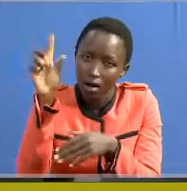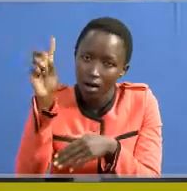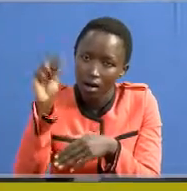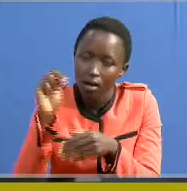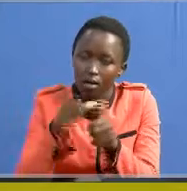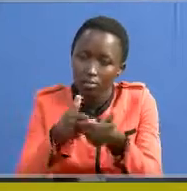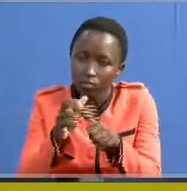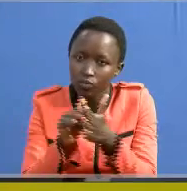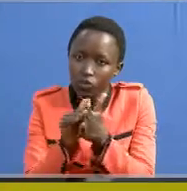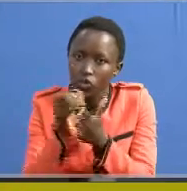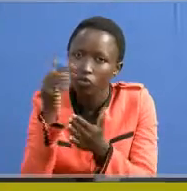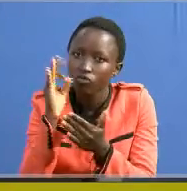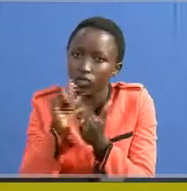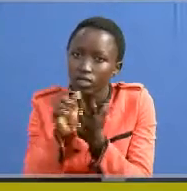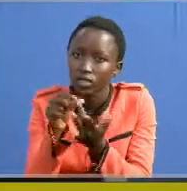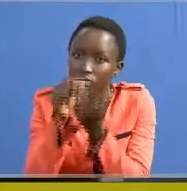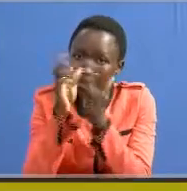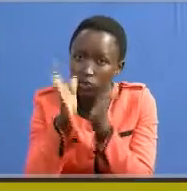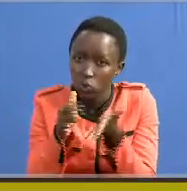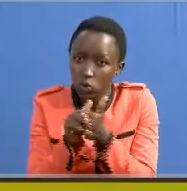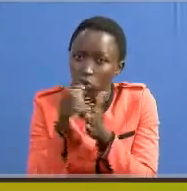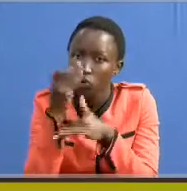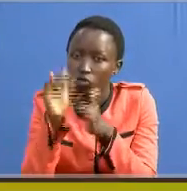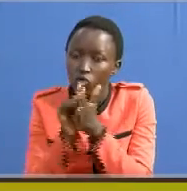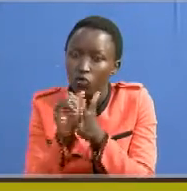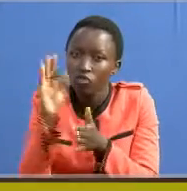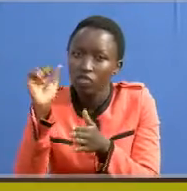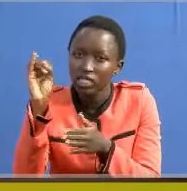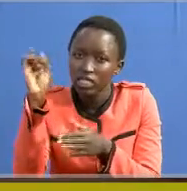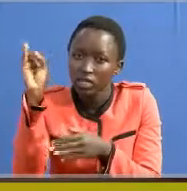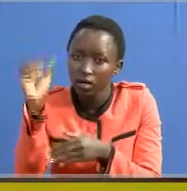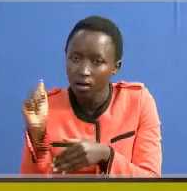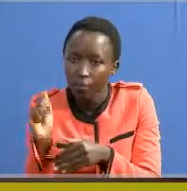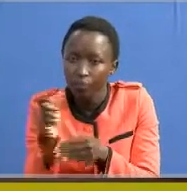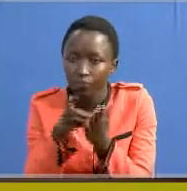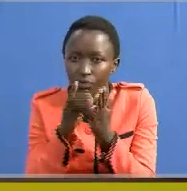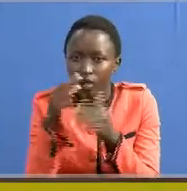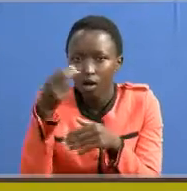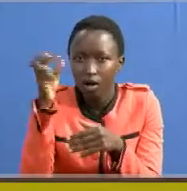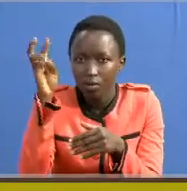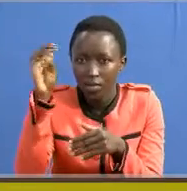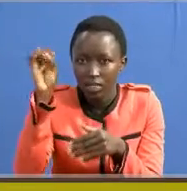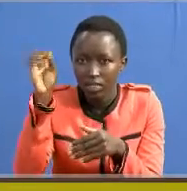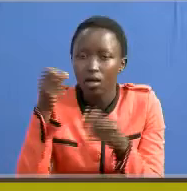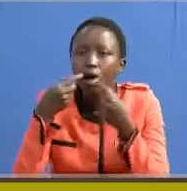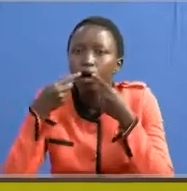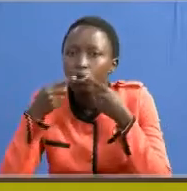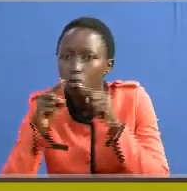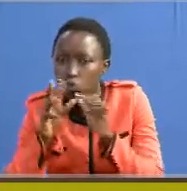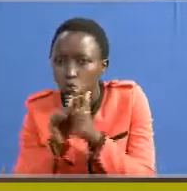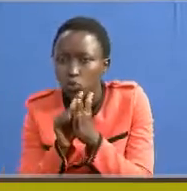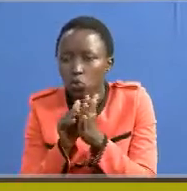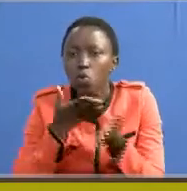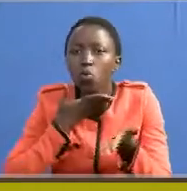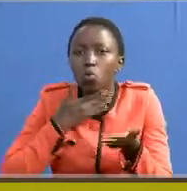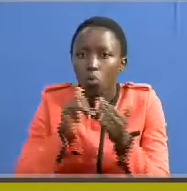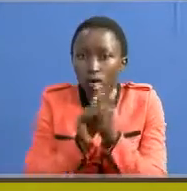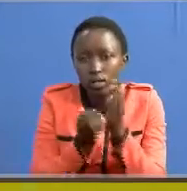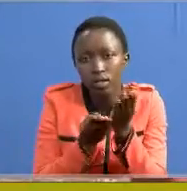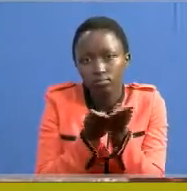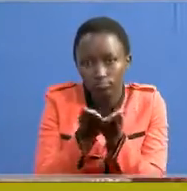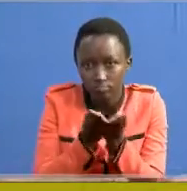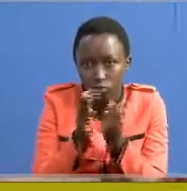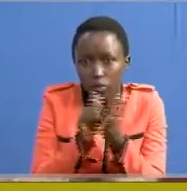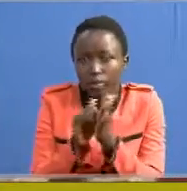Michezoni, mtaalamu wa tiba ya ngozi maarufu fascia manipulation, Daktari Hamisi Alikote akatangaza nia yake kuwahudumia